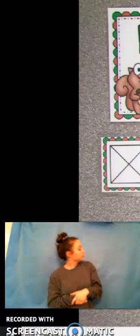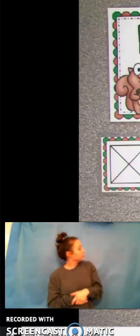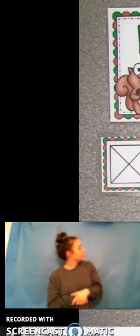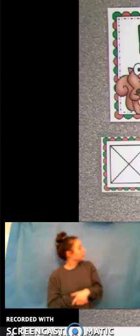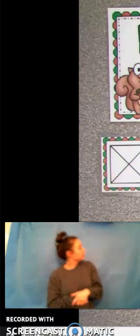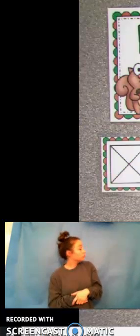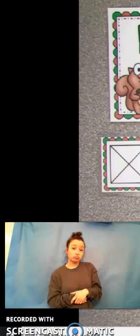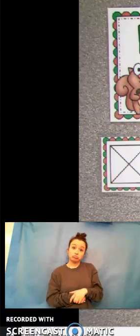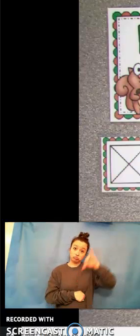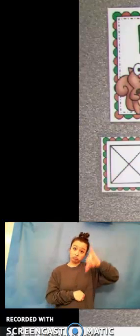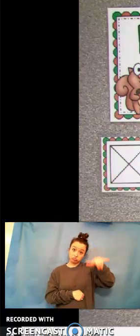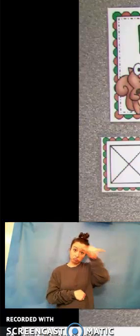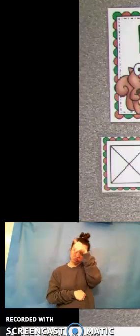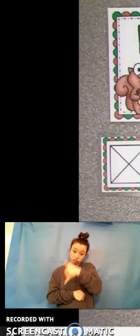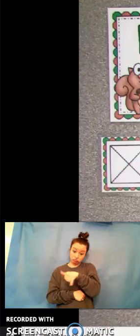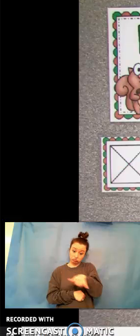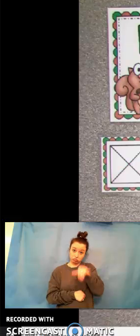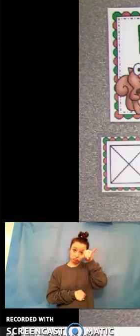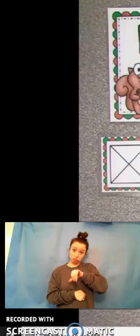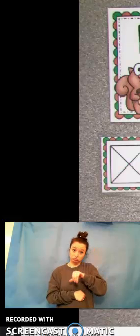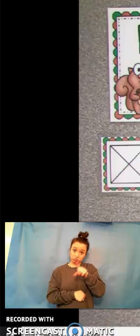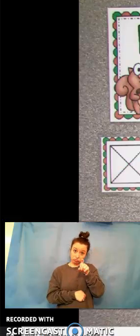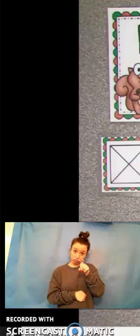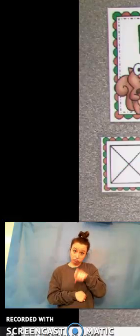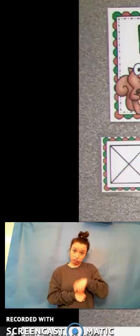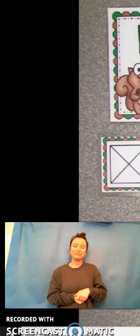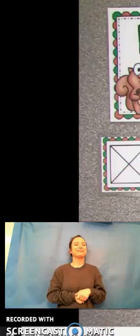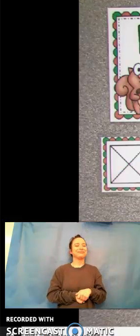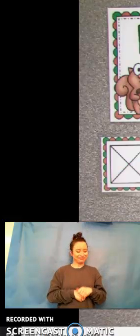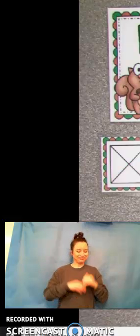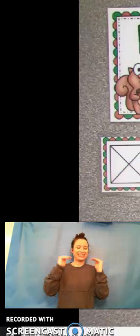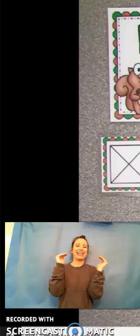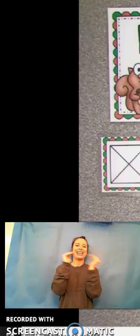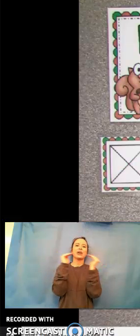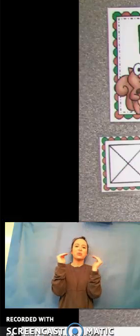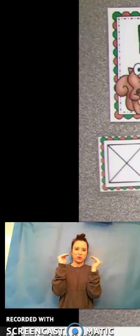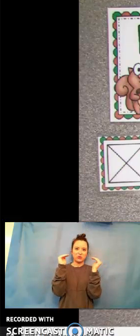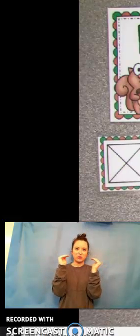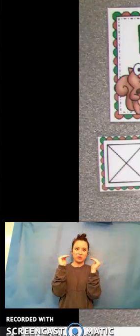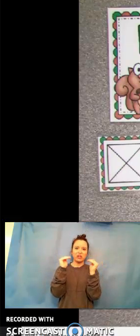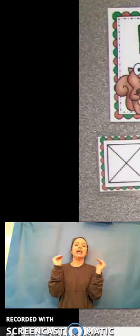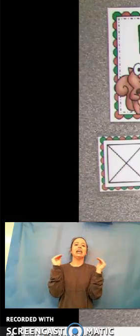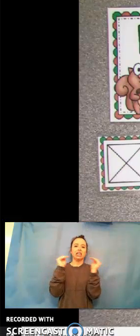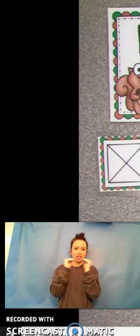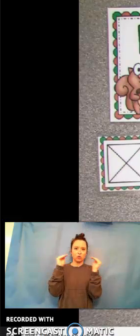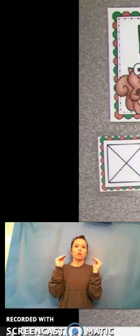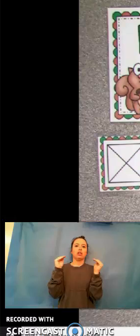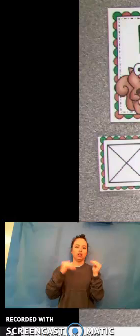Are all the pieces the same size and shape? Yes, so he's going to go to equal.